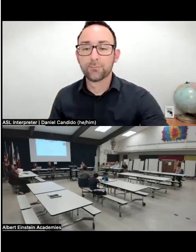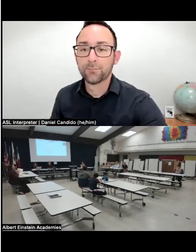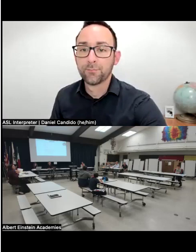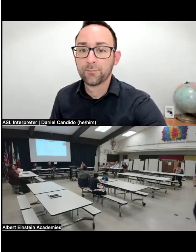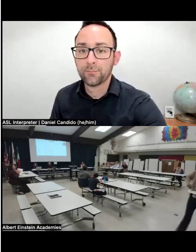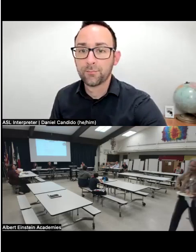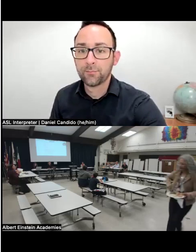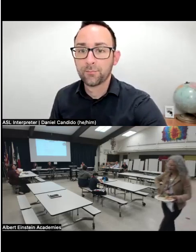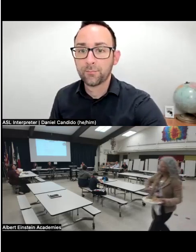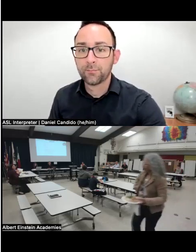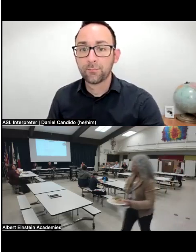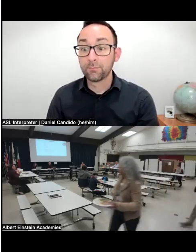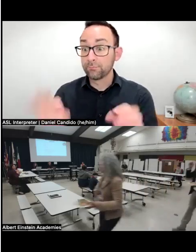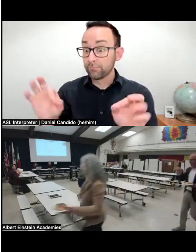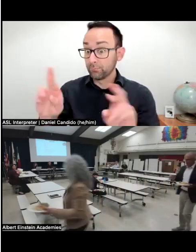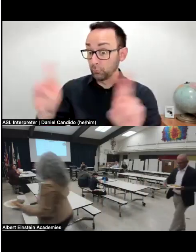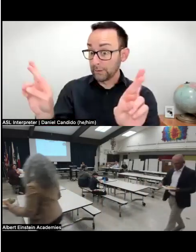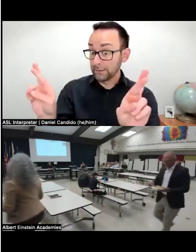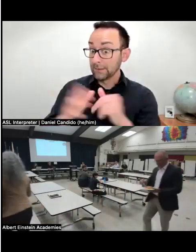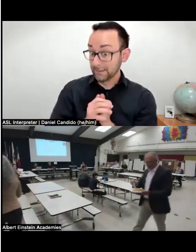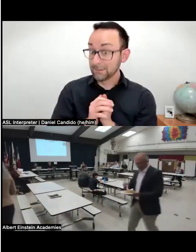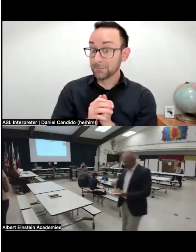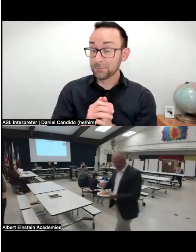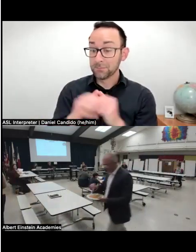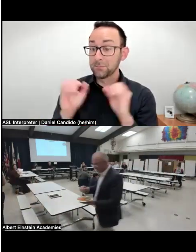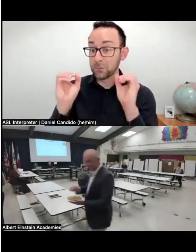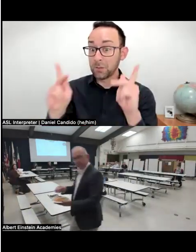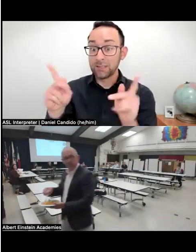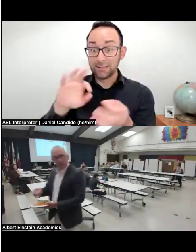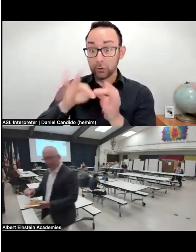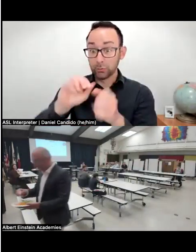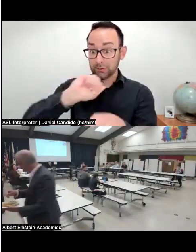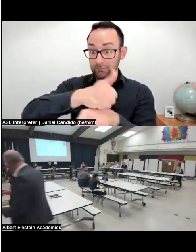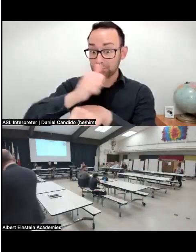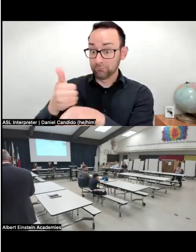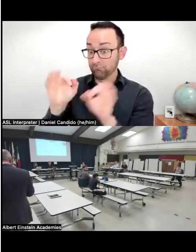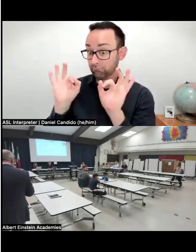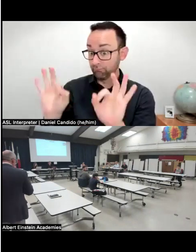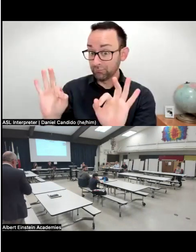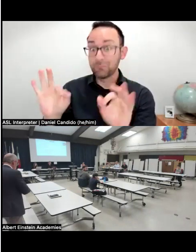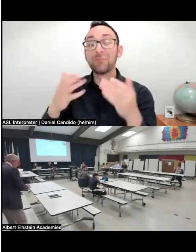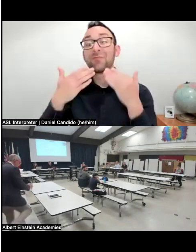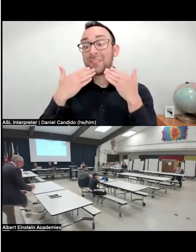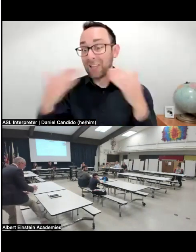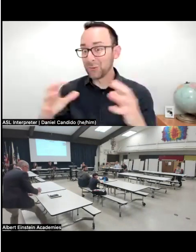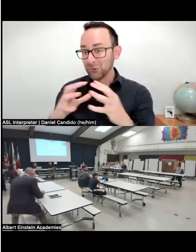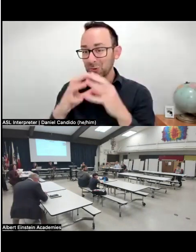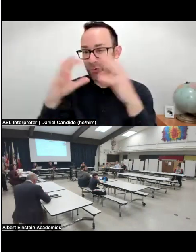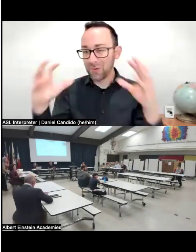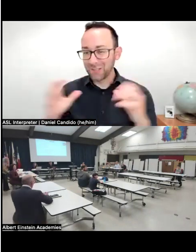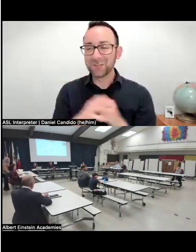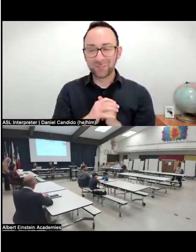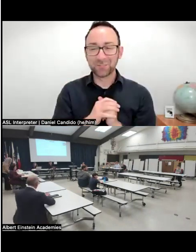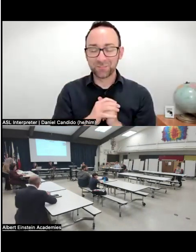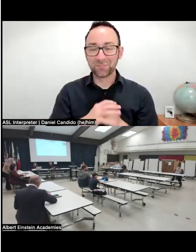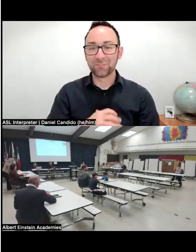Andrea, we're set? Okay, we have the interpretations set. Thank you so much.